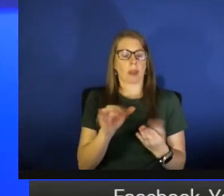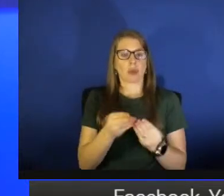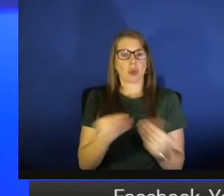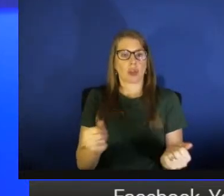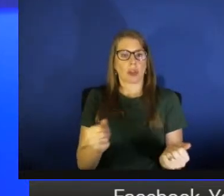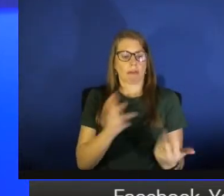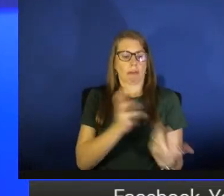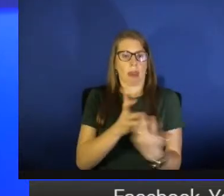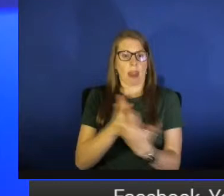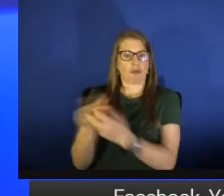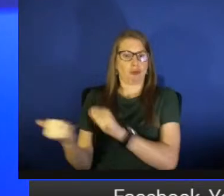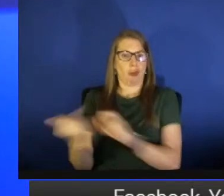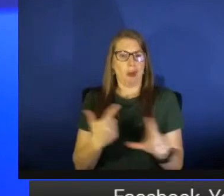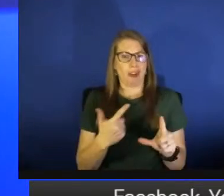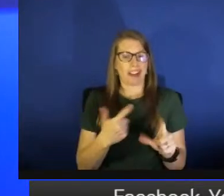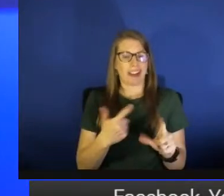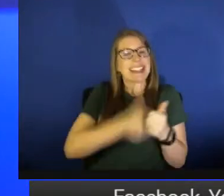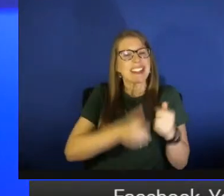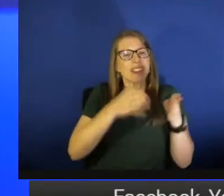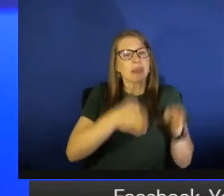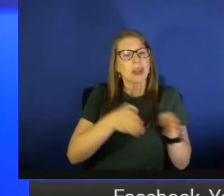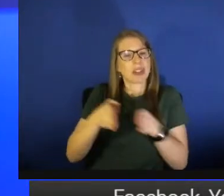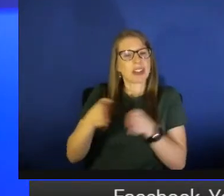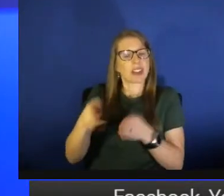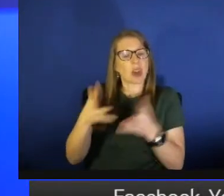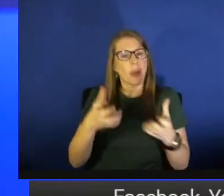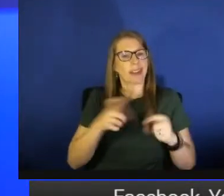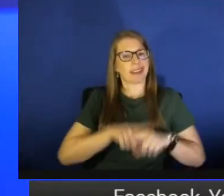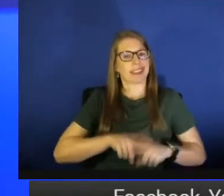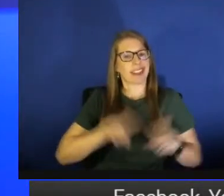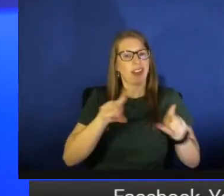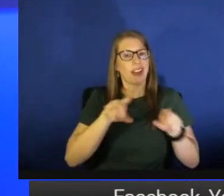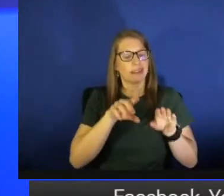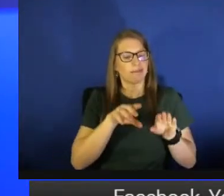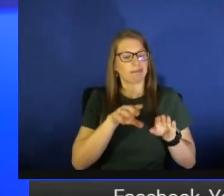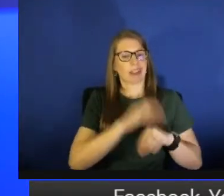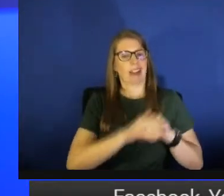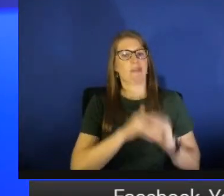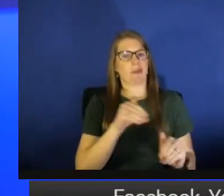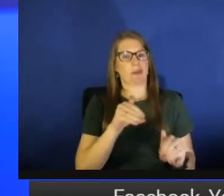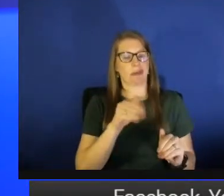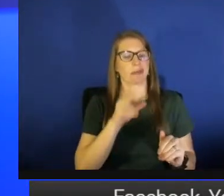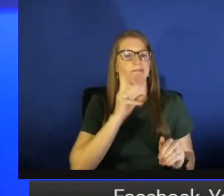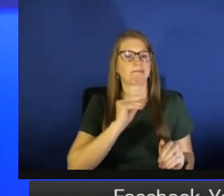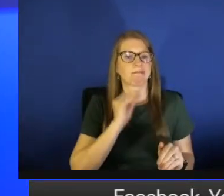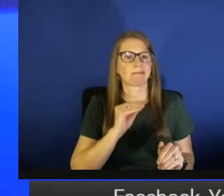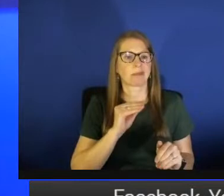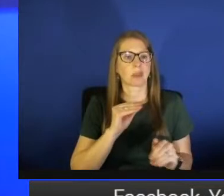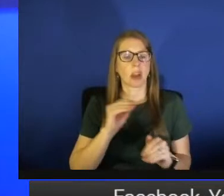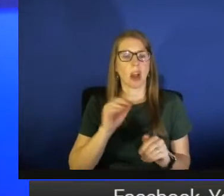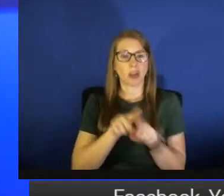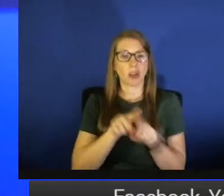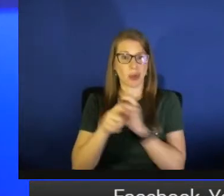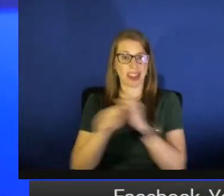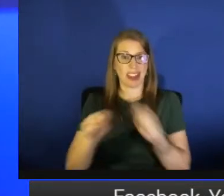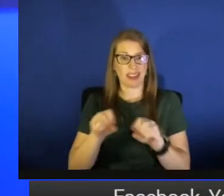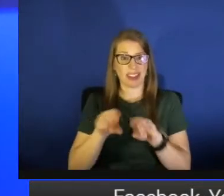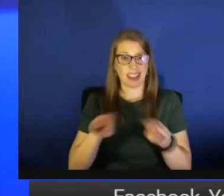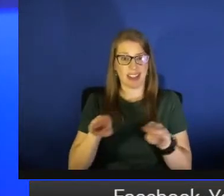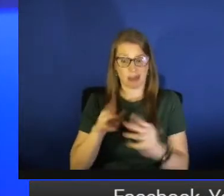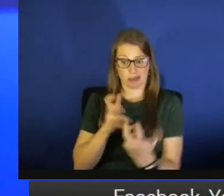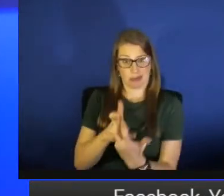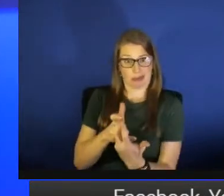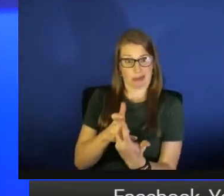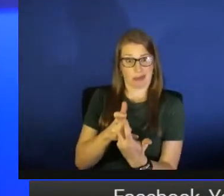person wanted a different level of comfort, a different level of safety that they were comfortable with. And so as we started to do things, we